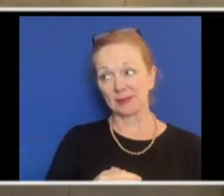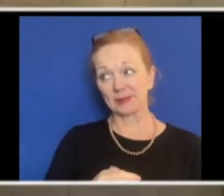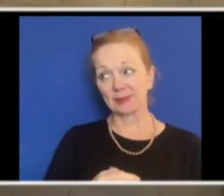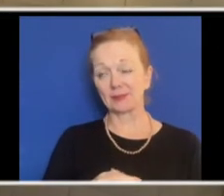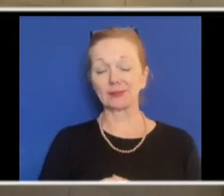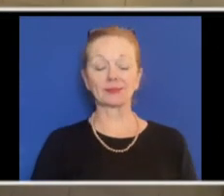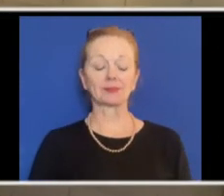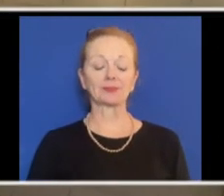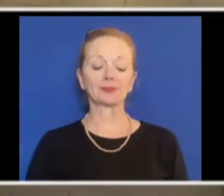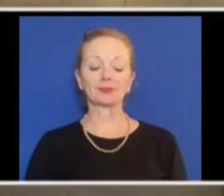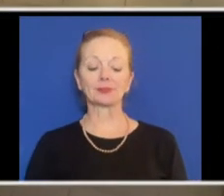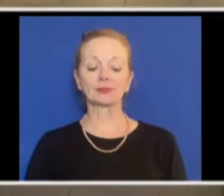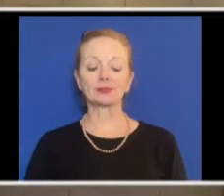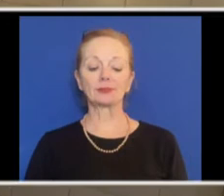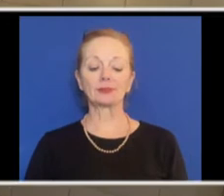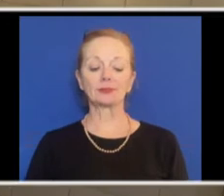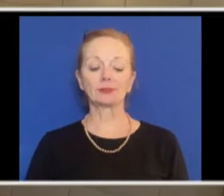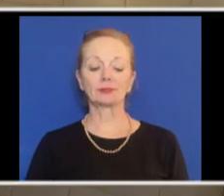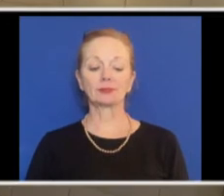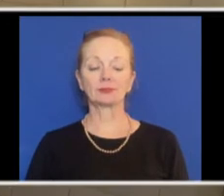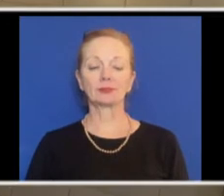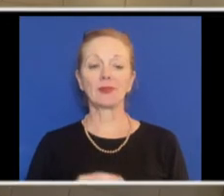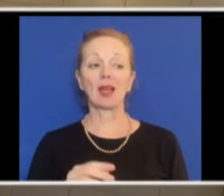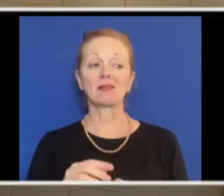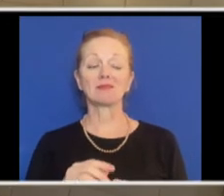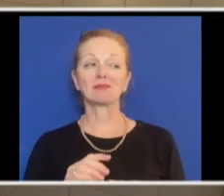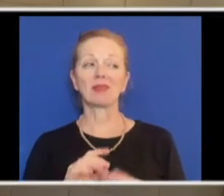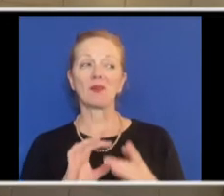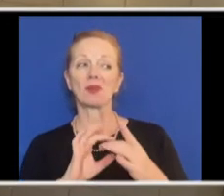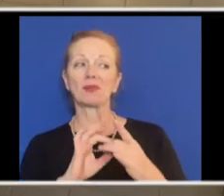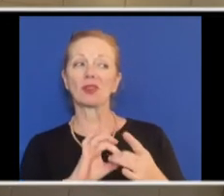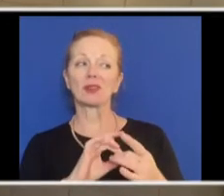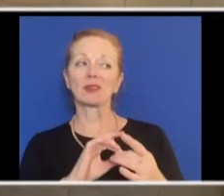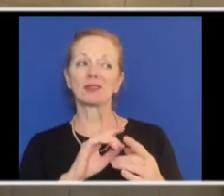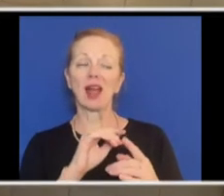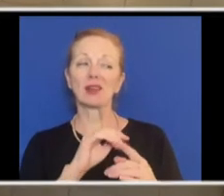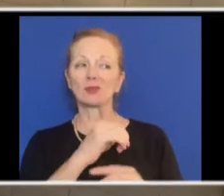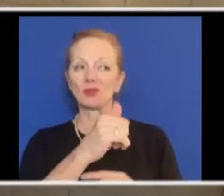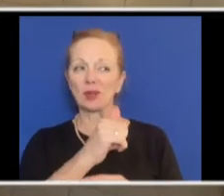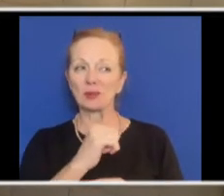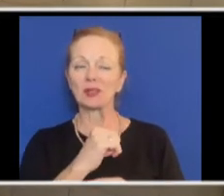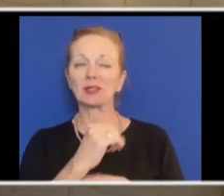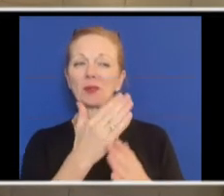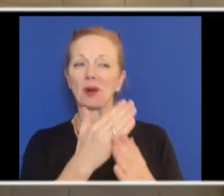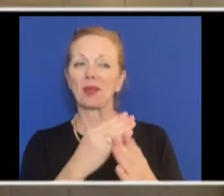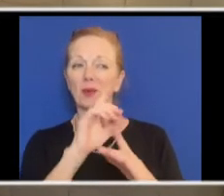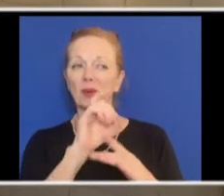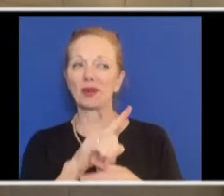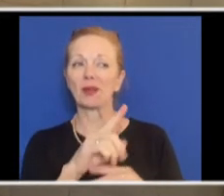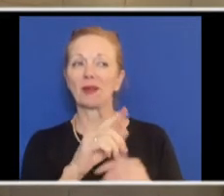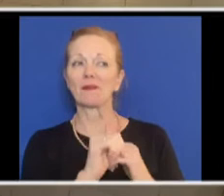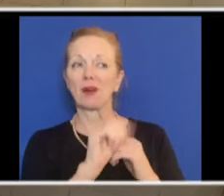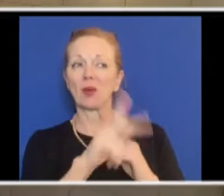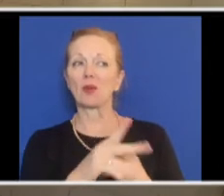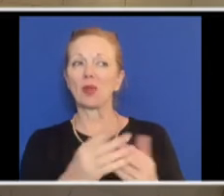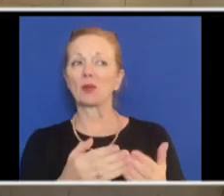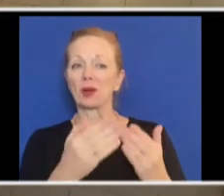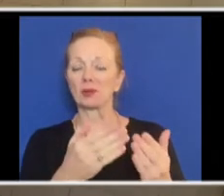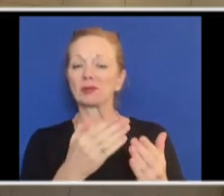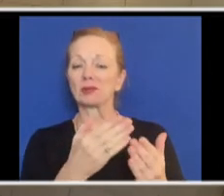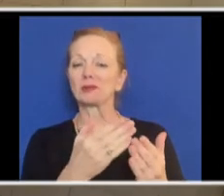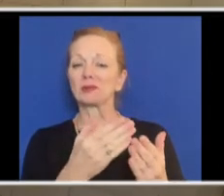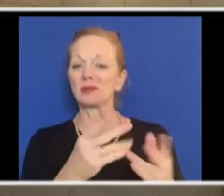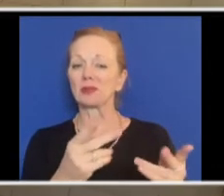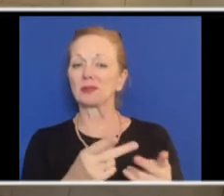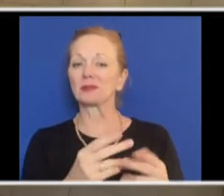yeah I'll defer to the actual Transportation part of the question and I'll follow up on the recommendation side